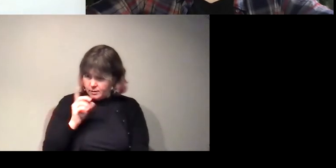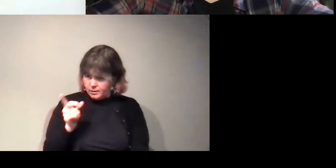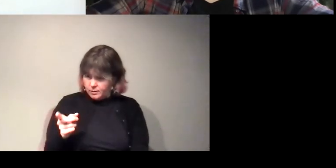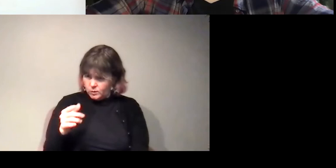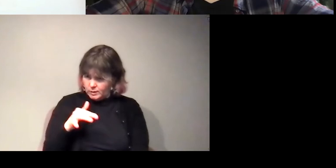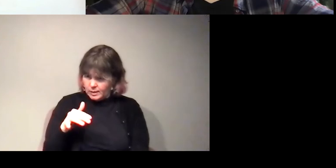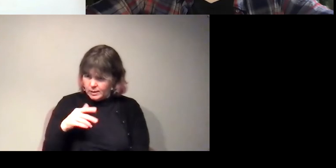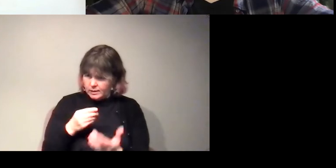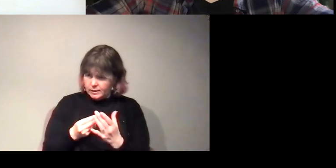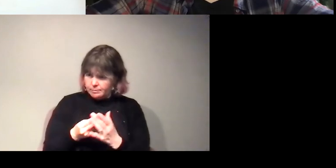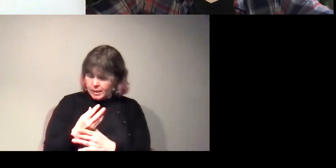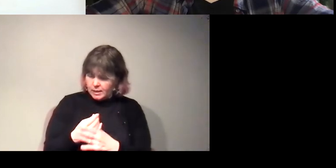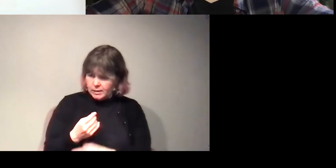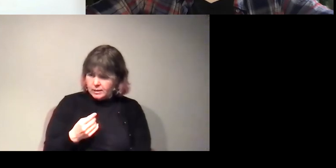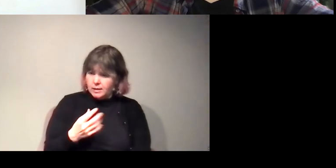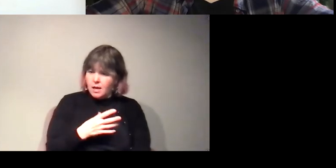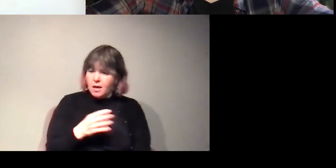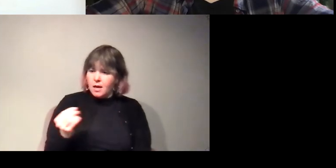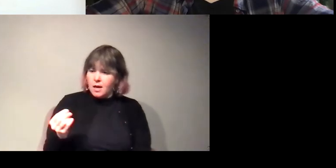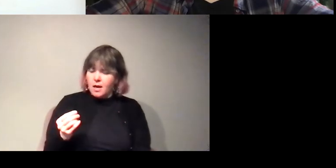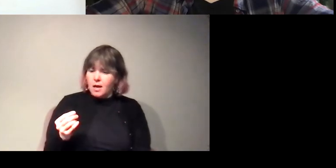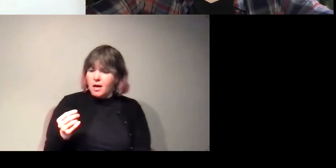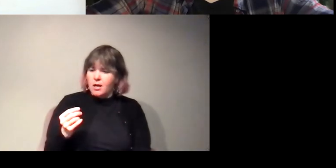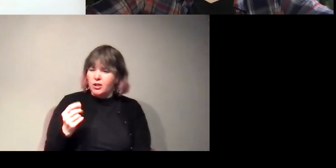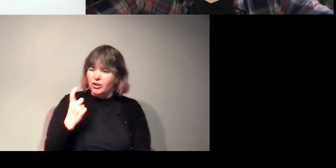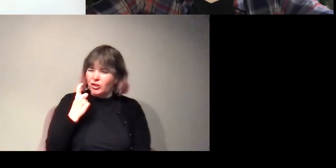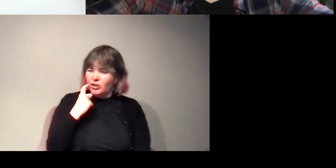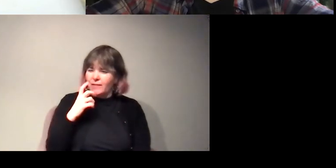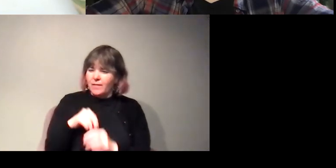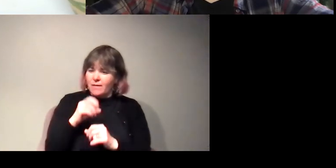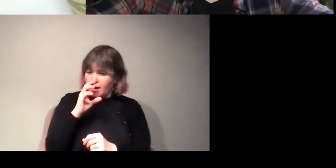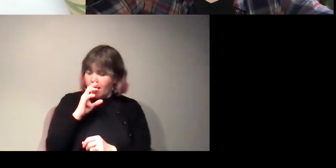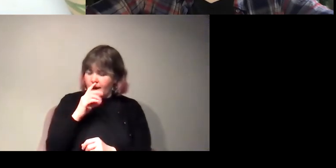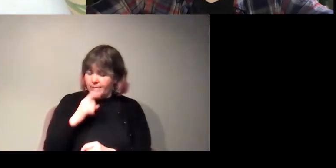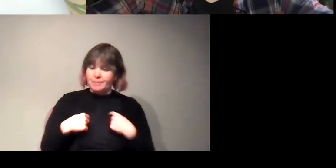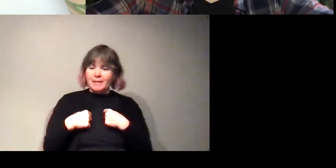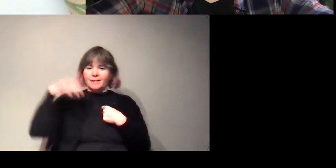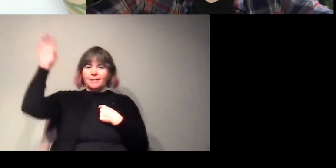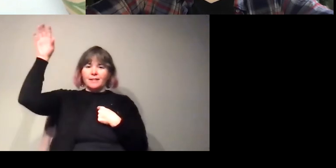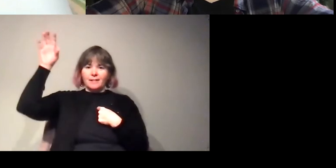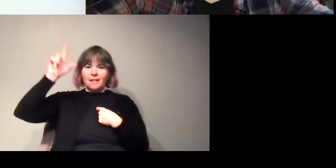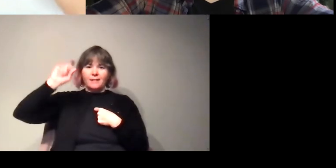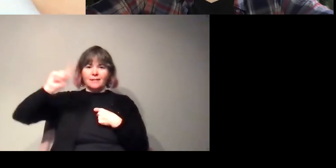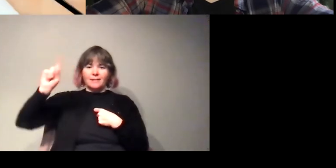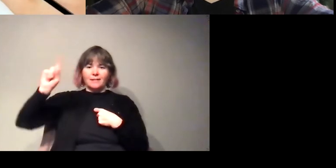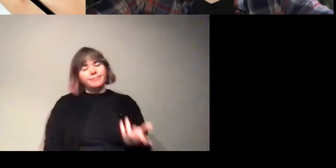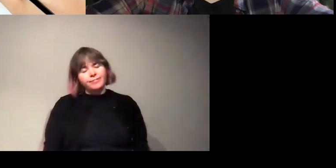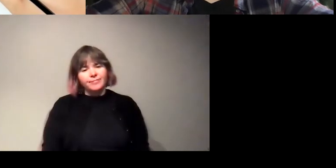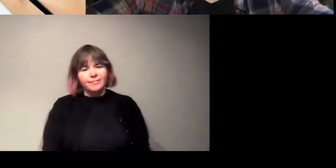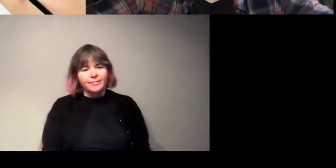studies plants and is just getting started in comics. And I'm like, oh, you mean Liz?